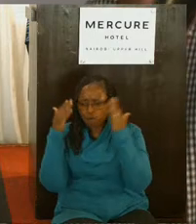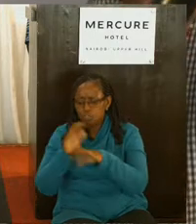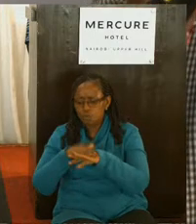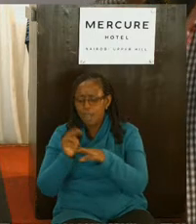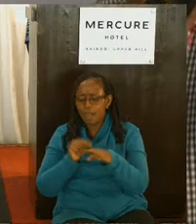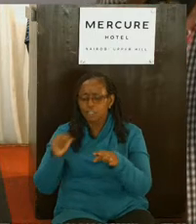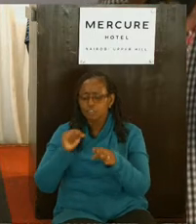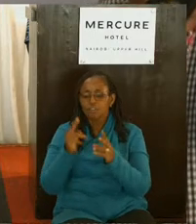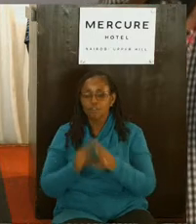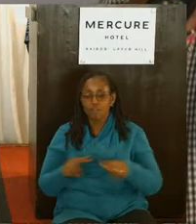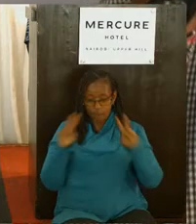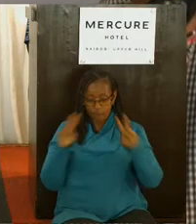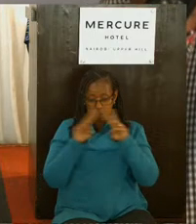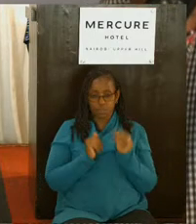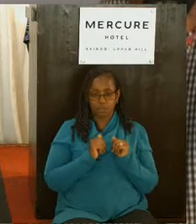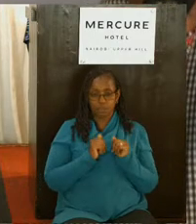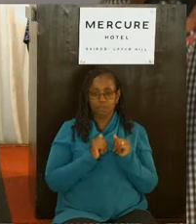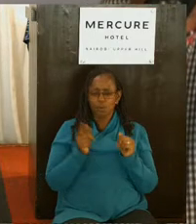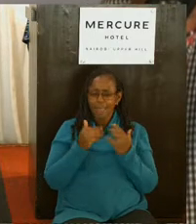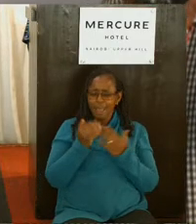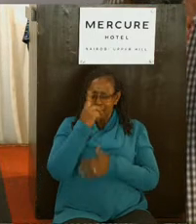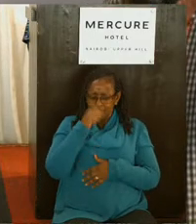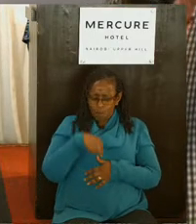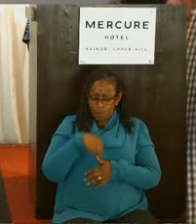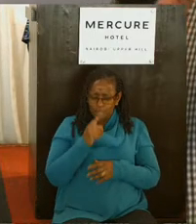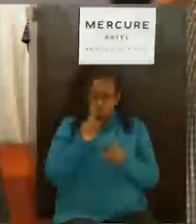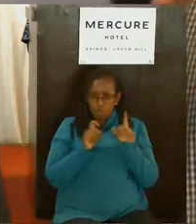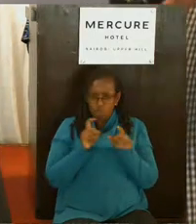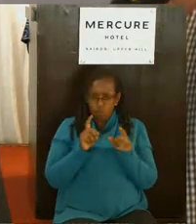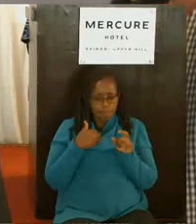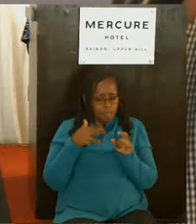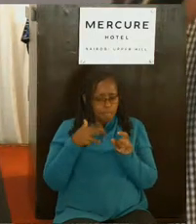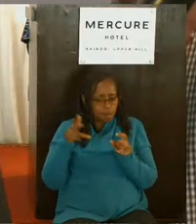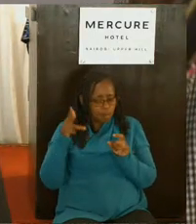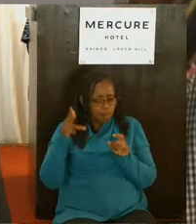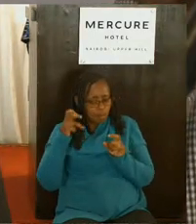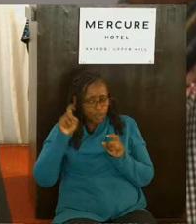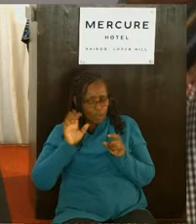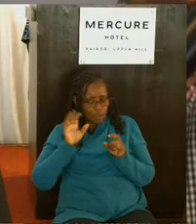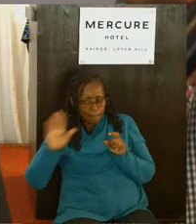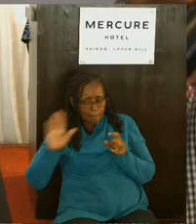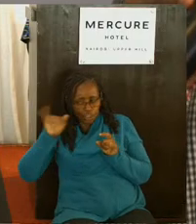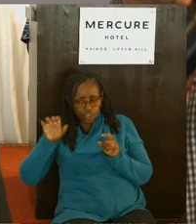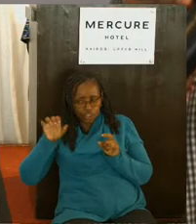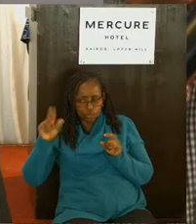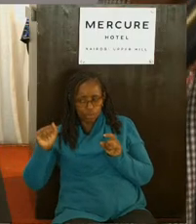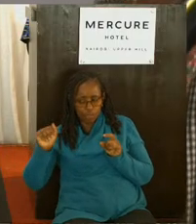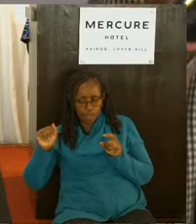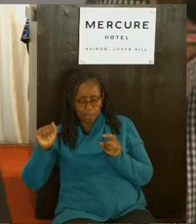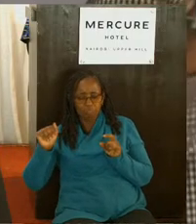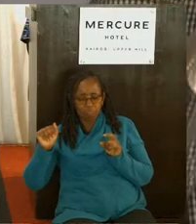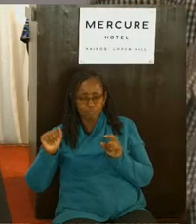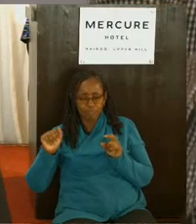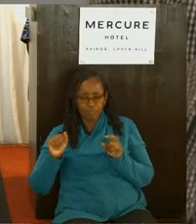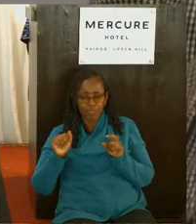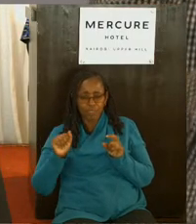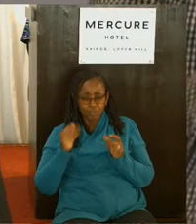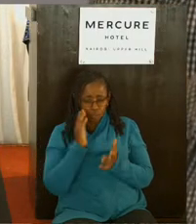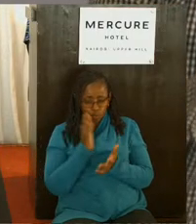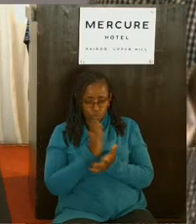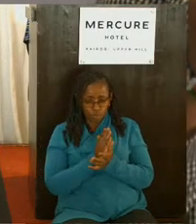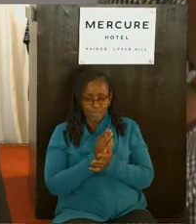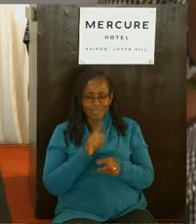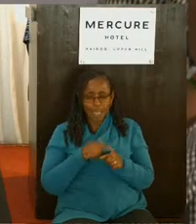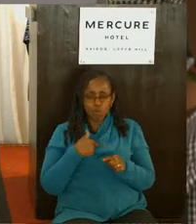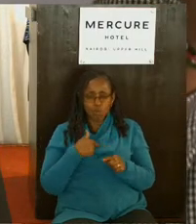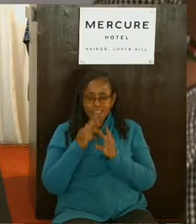and while we have asked ourselves questions and I listened to the questions that Joshua Hassan is asking the same questions and saying is there Auto in